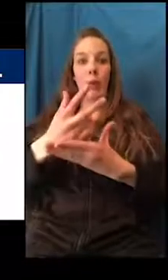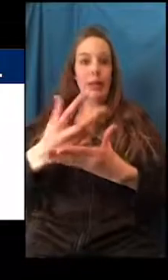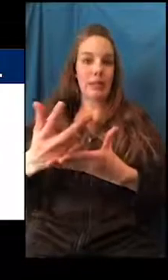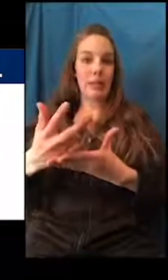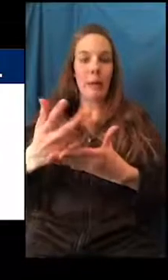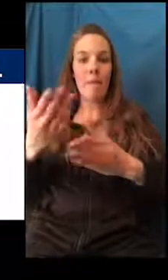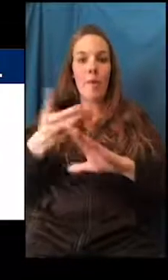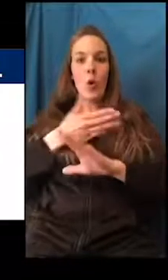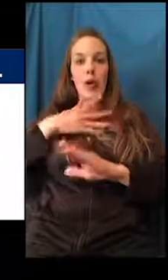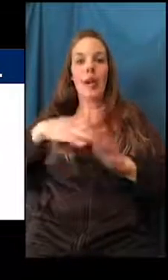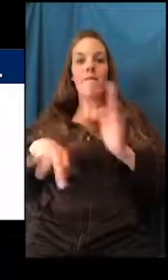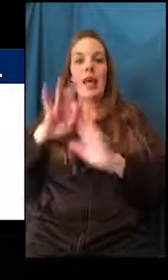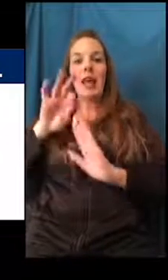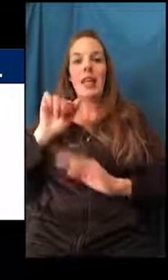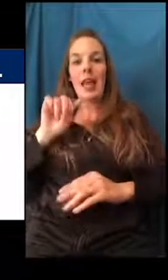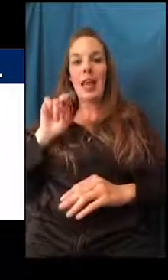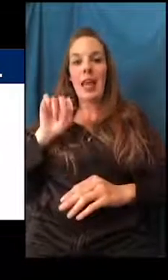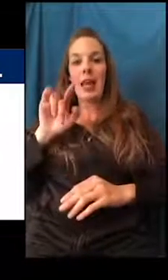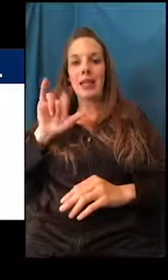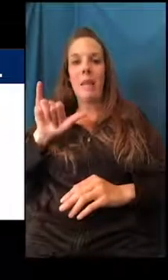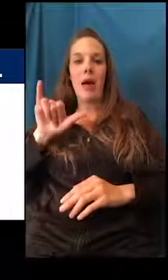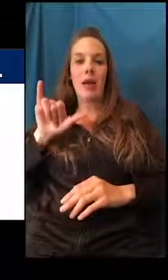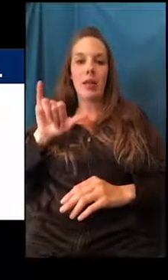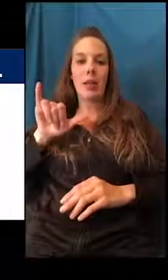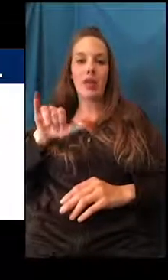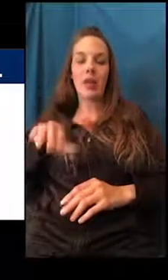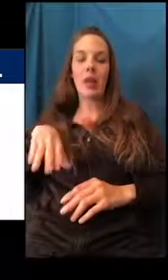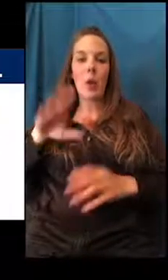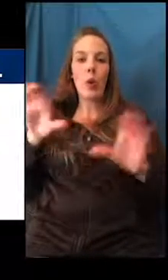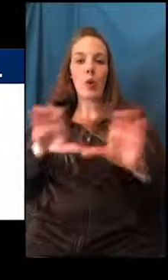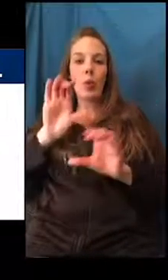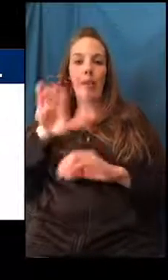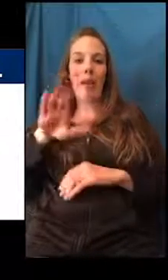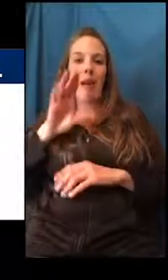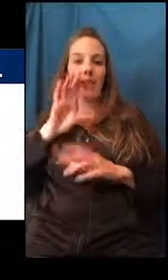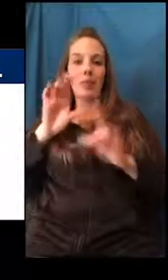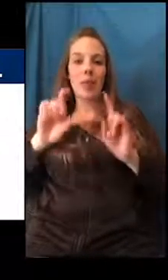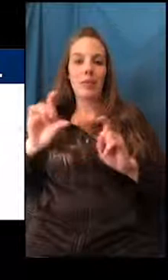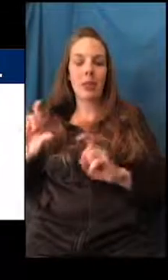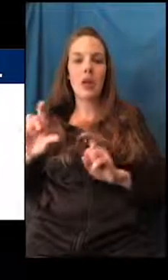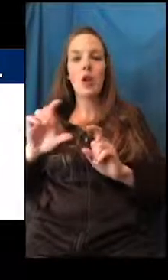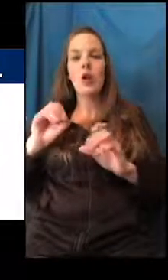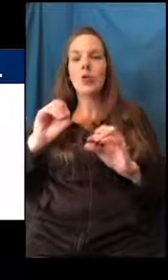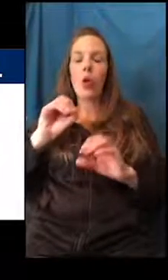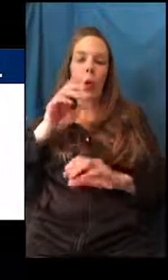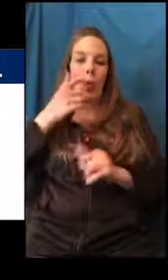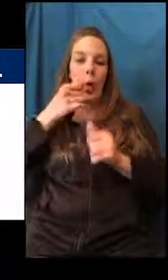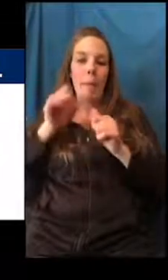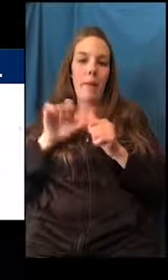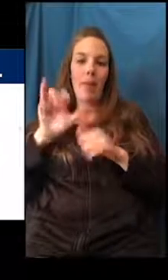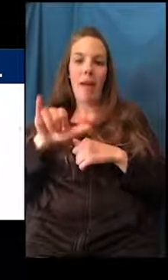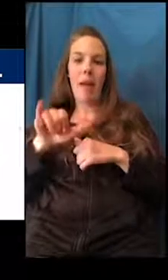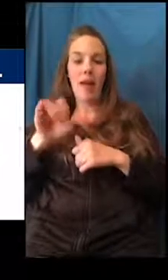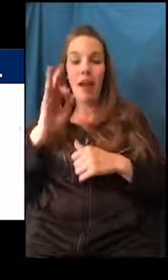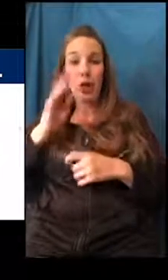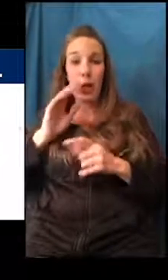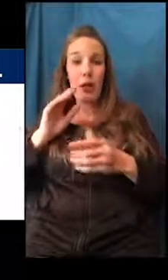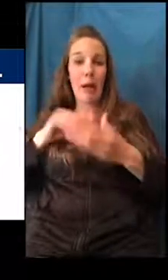find antibodies when we're doing that serology testing. So please keep that in mind. If you're coming in right